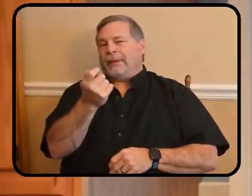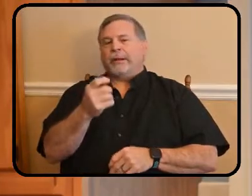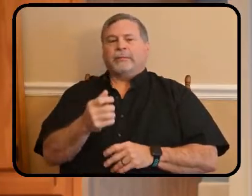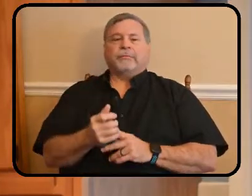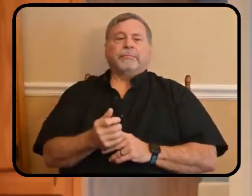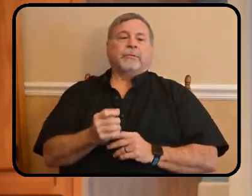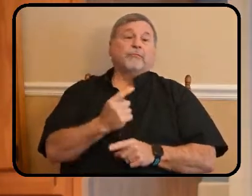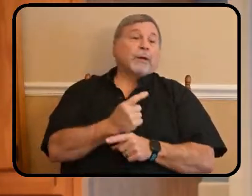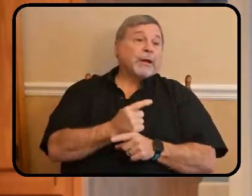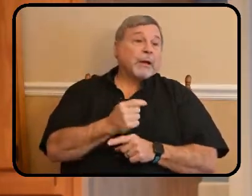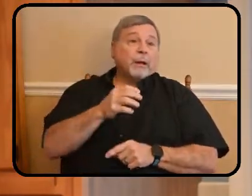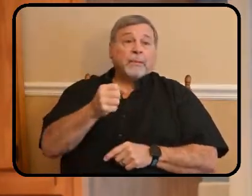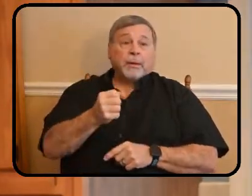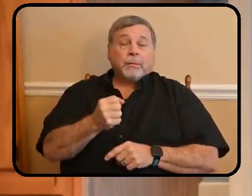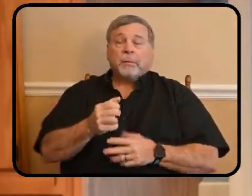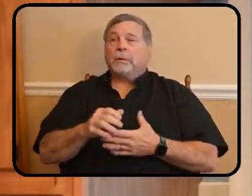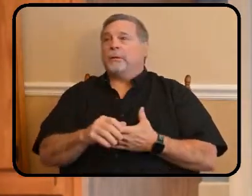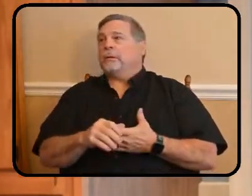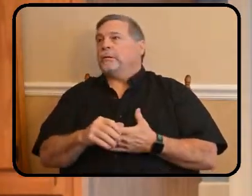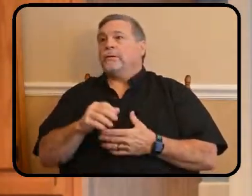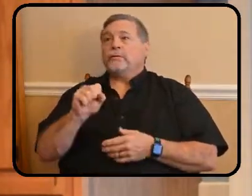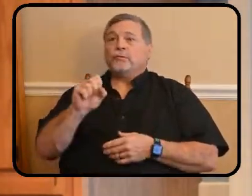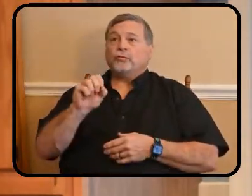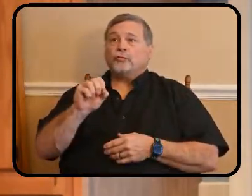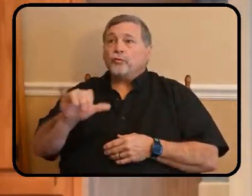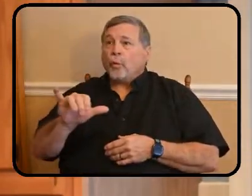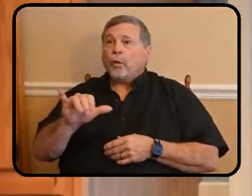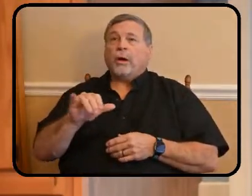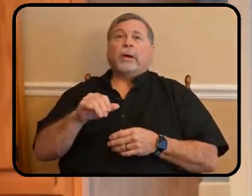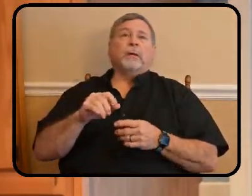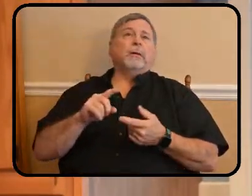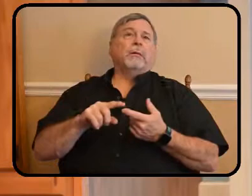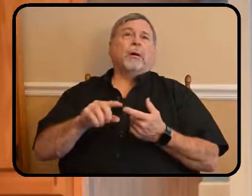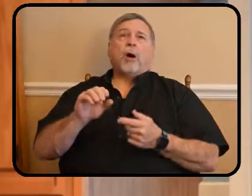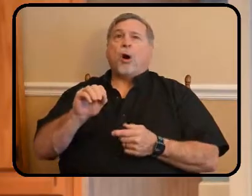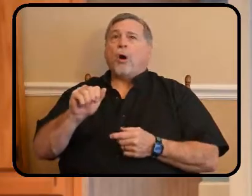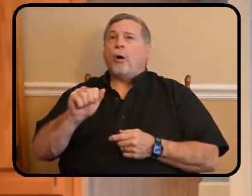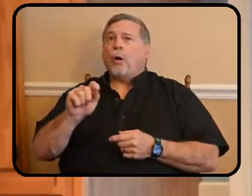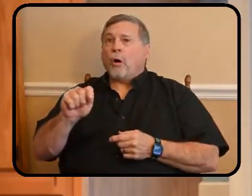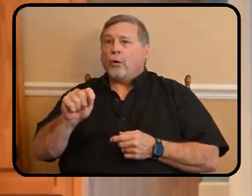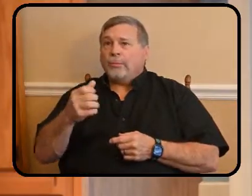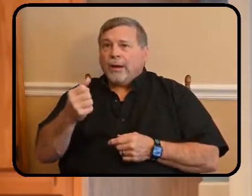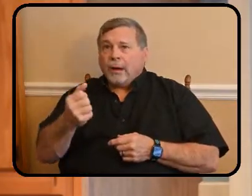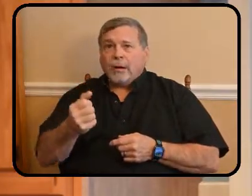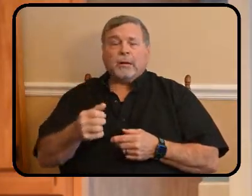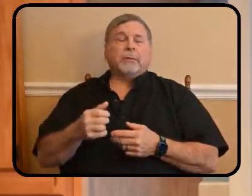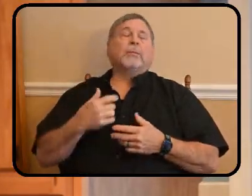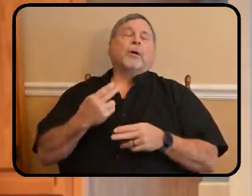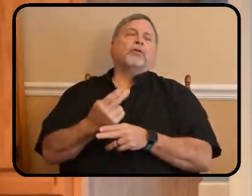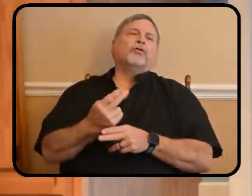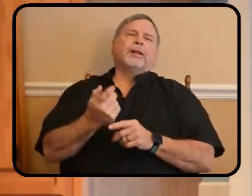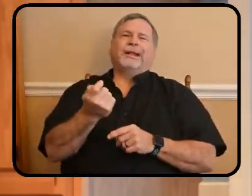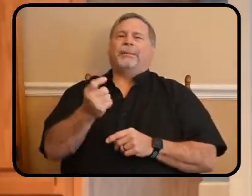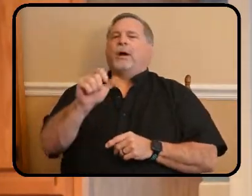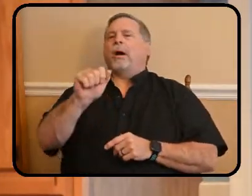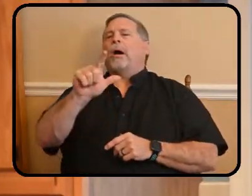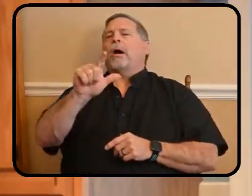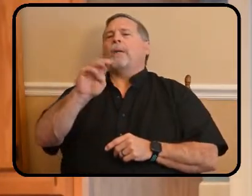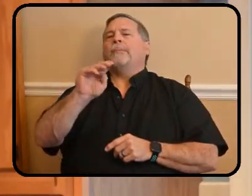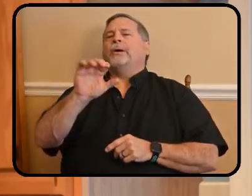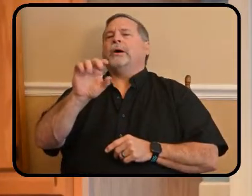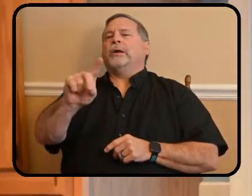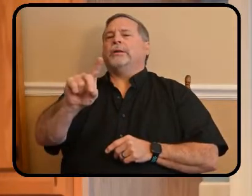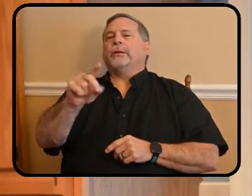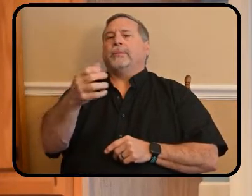use regular milk, you could use soy milk, you can use oat milk. We're using a little bit of almond milk.